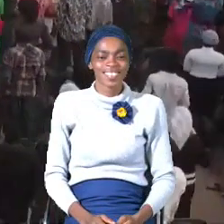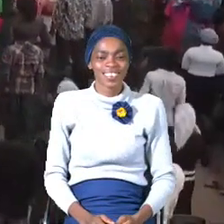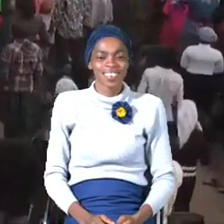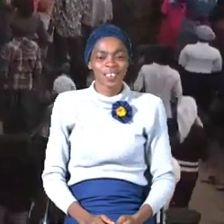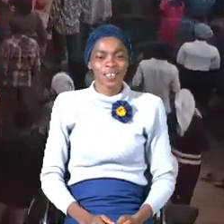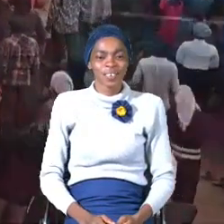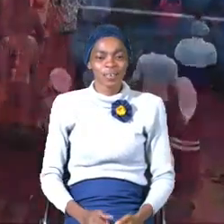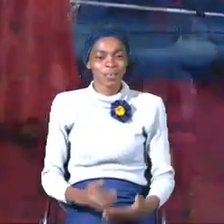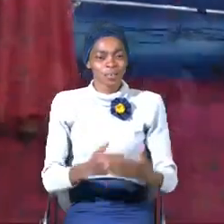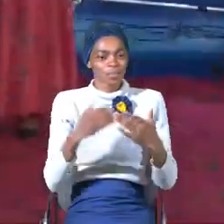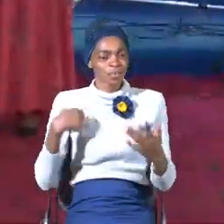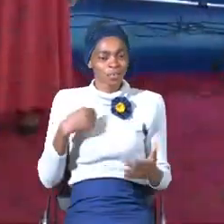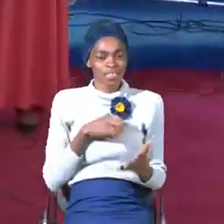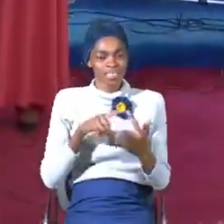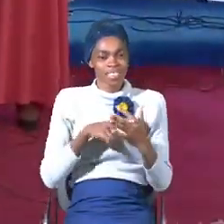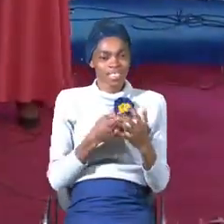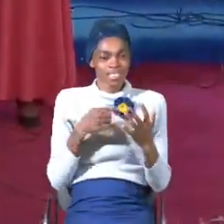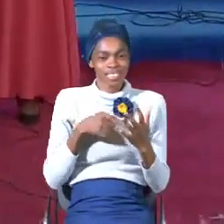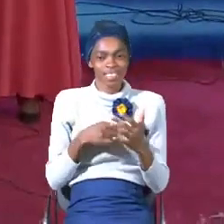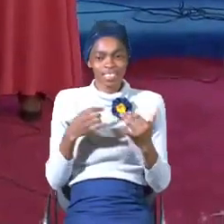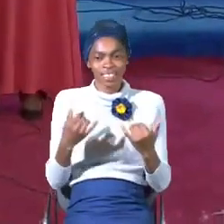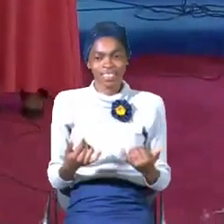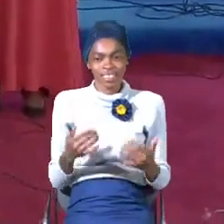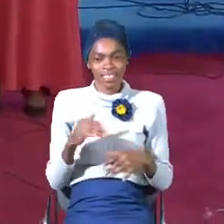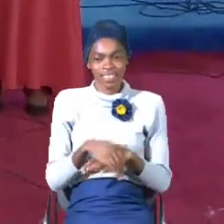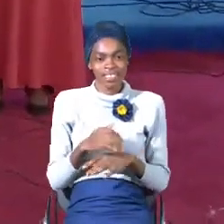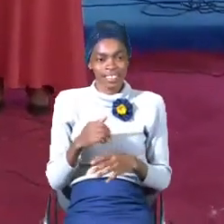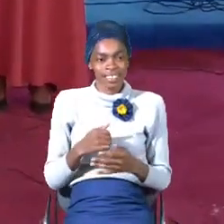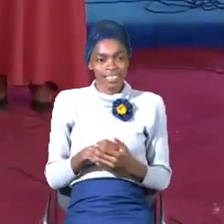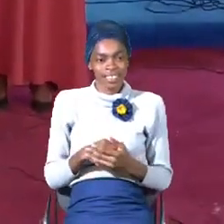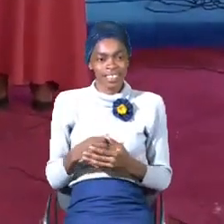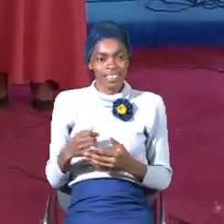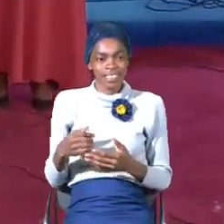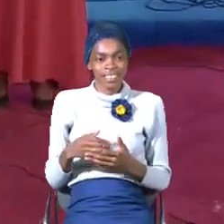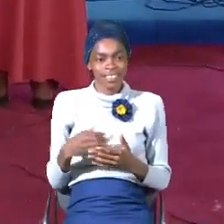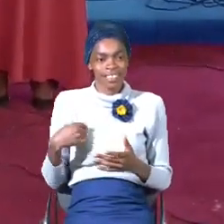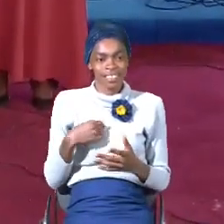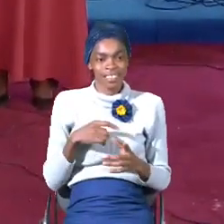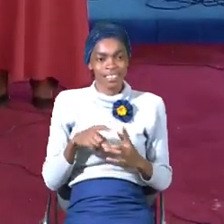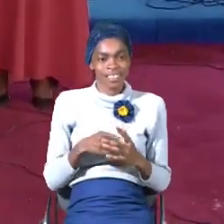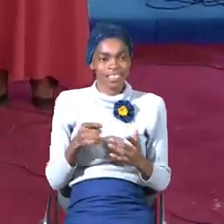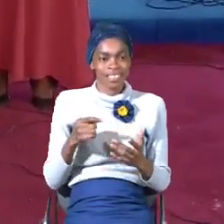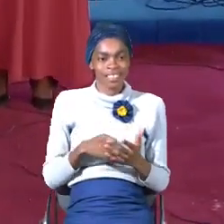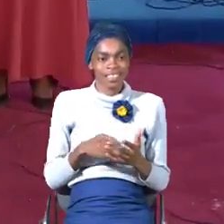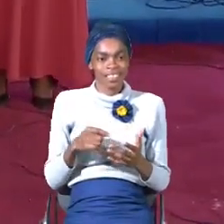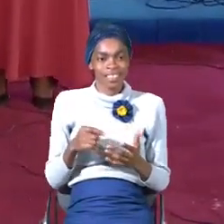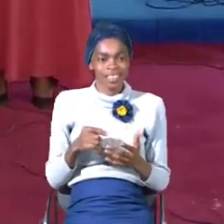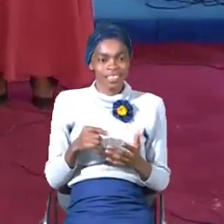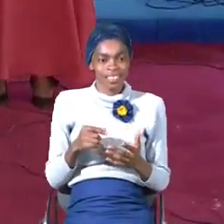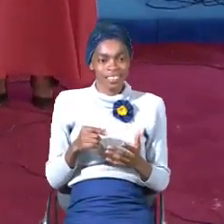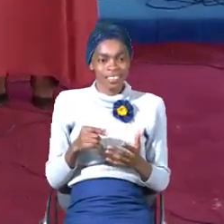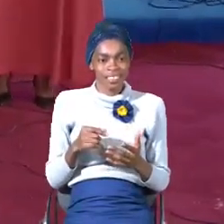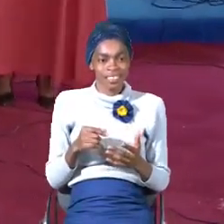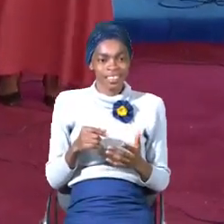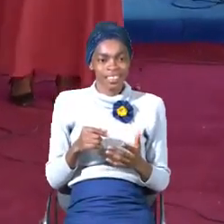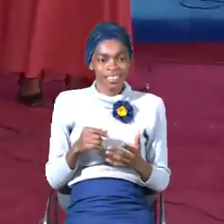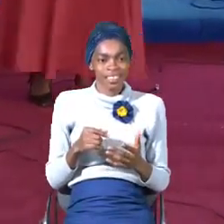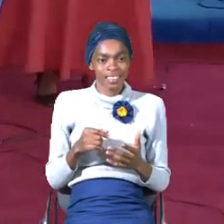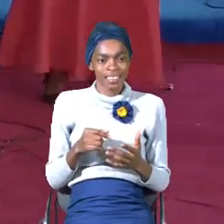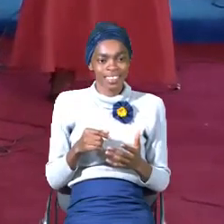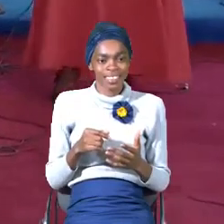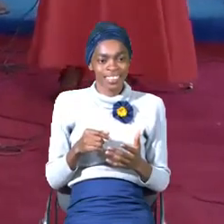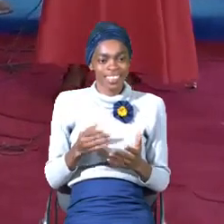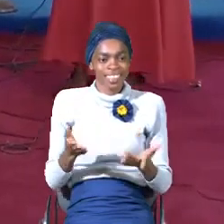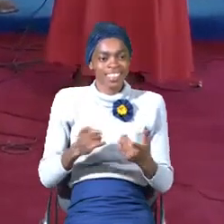Before we start tonight, before we go on a journey with the Lord, I just want to first thank our daddy.